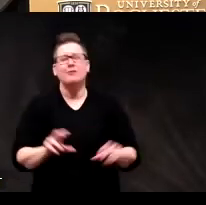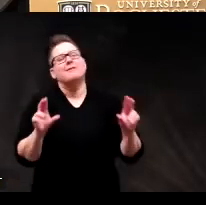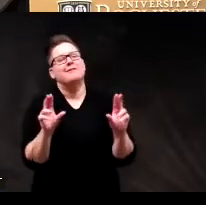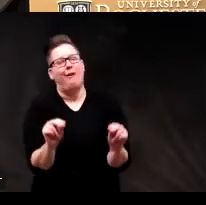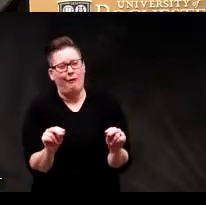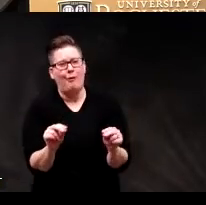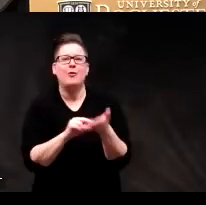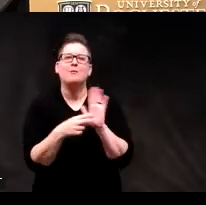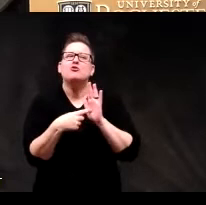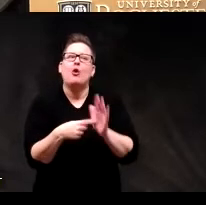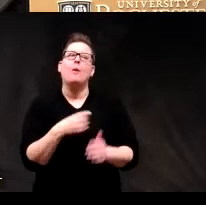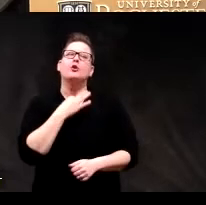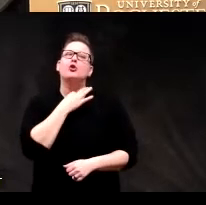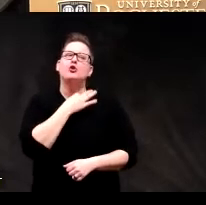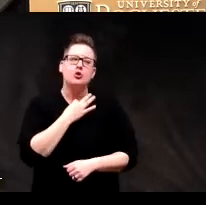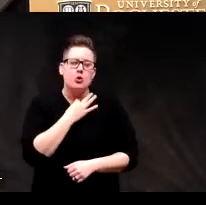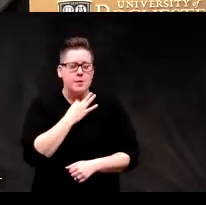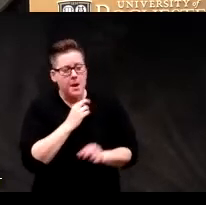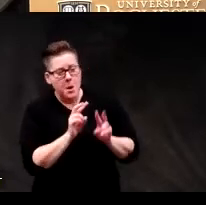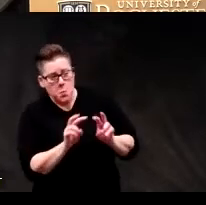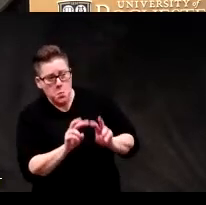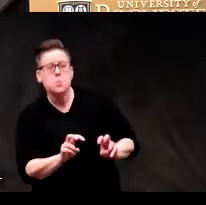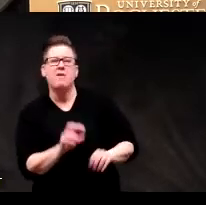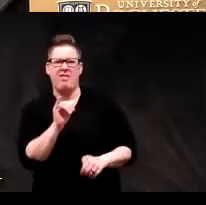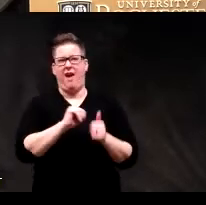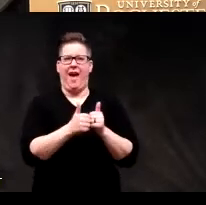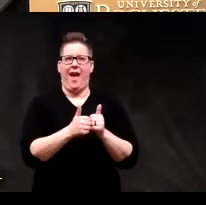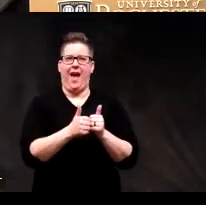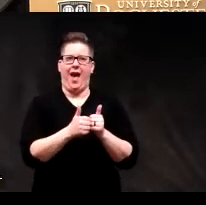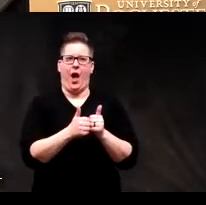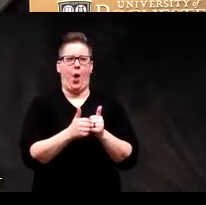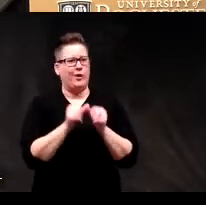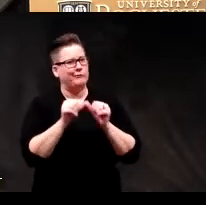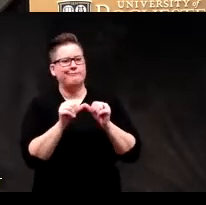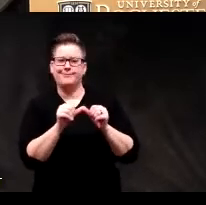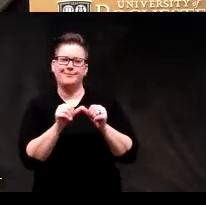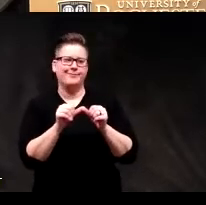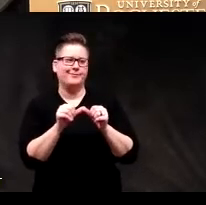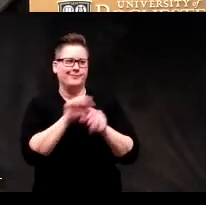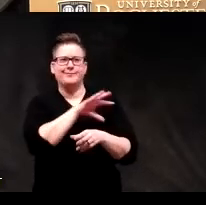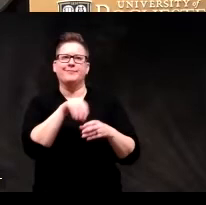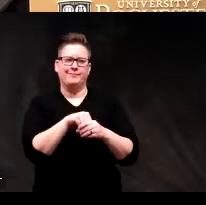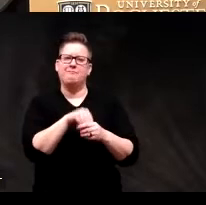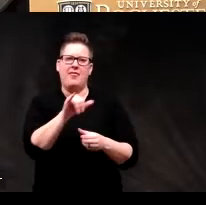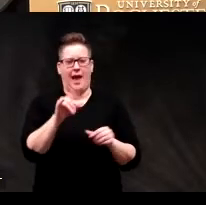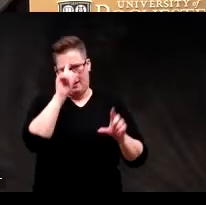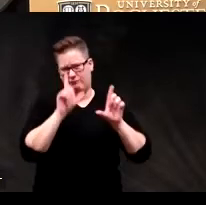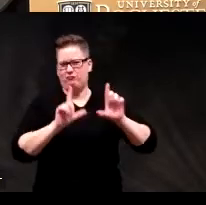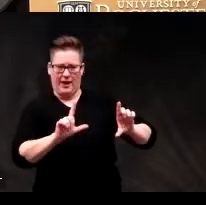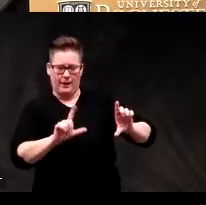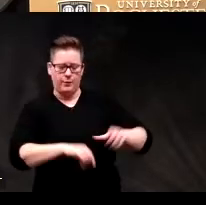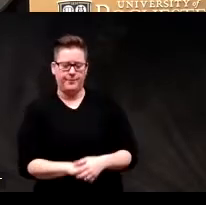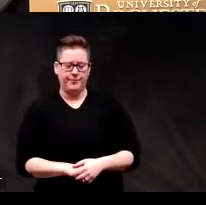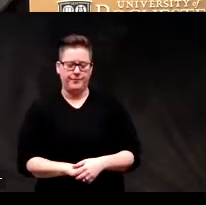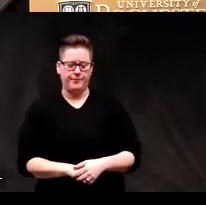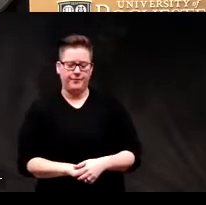expressing that curiosity really is the way that you stay in this particular framework. And then the